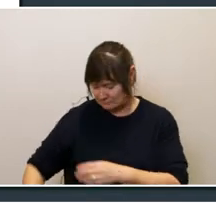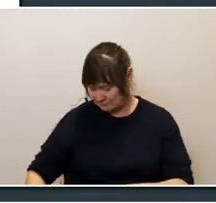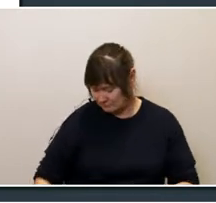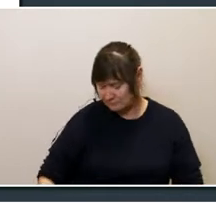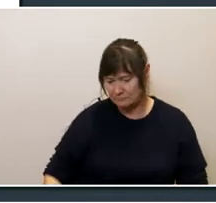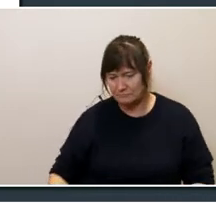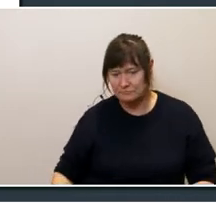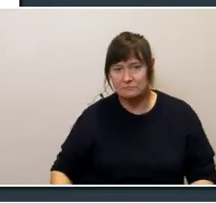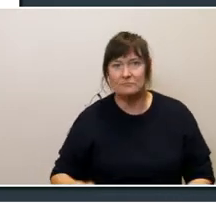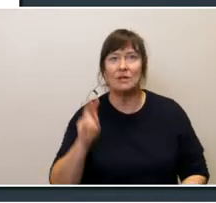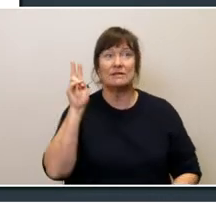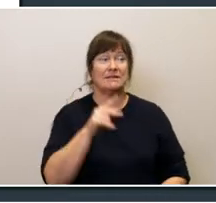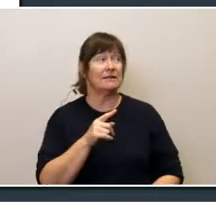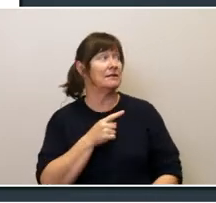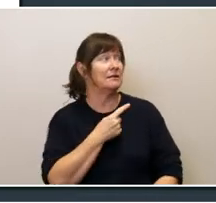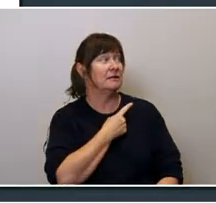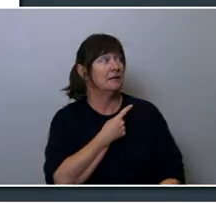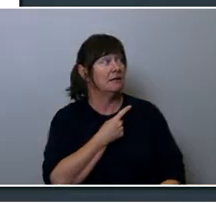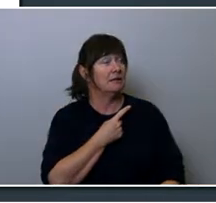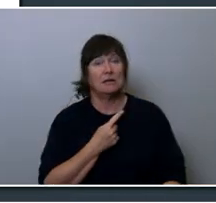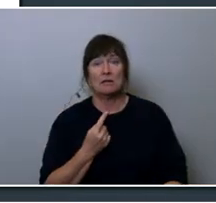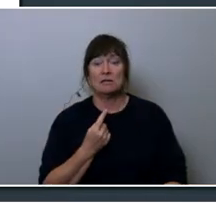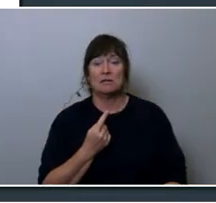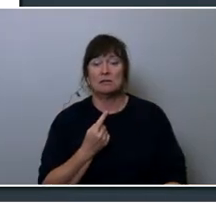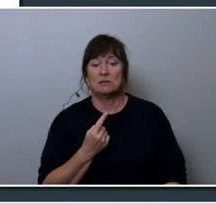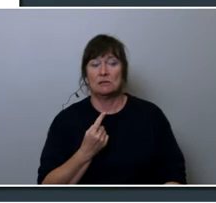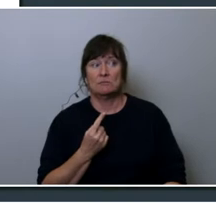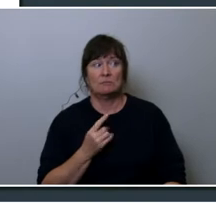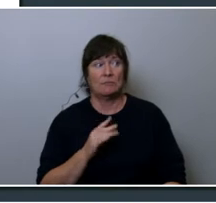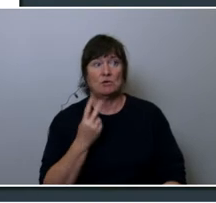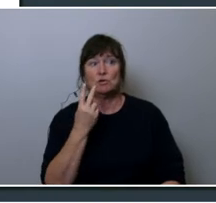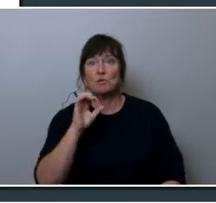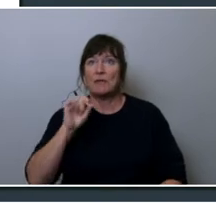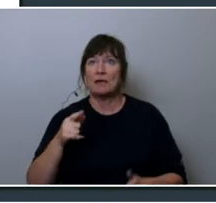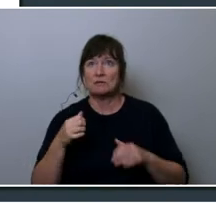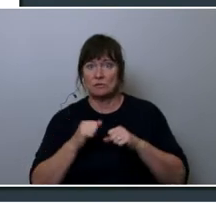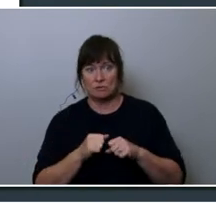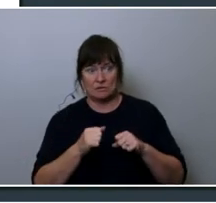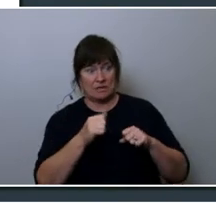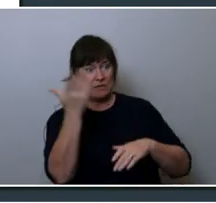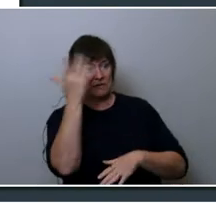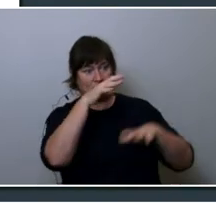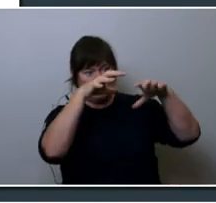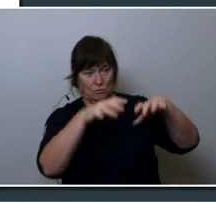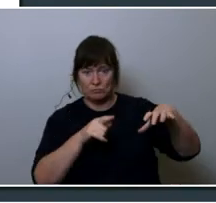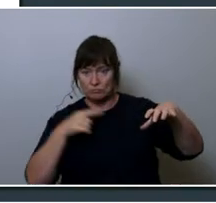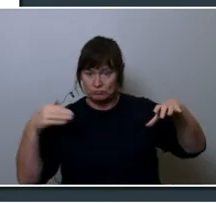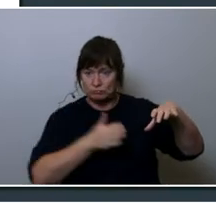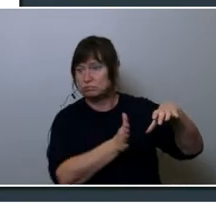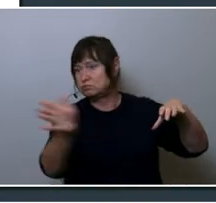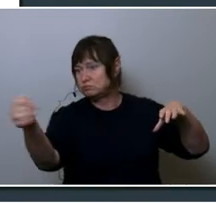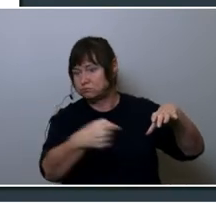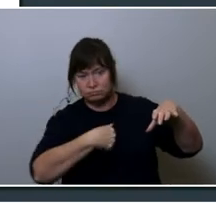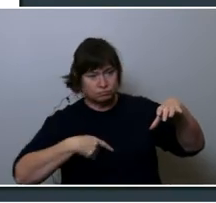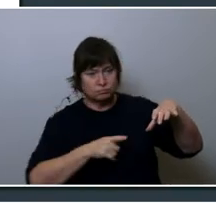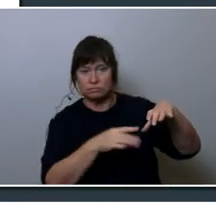Yeah, so as you can see here, we've got nearly 2,000 students entering and exiting the school in the school starting hours